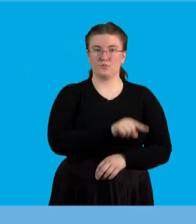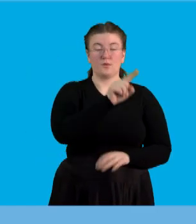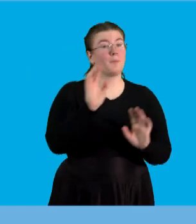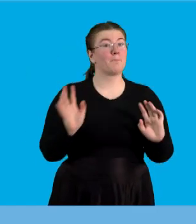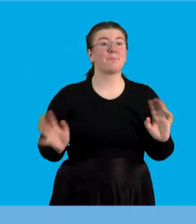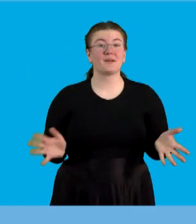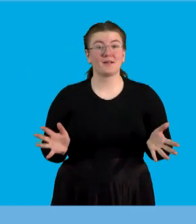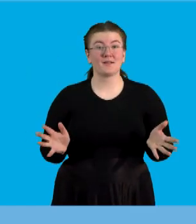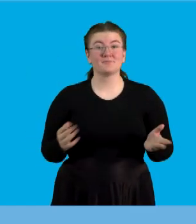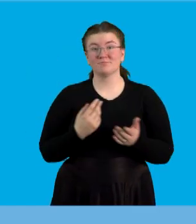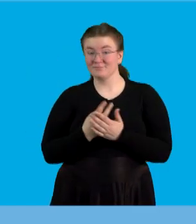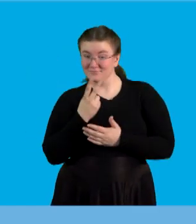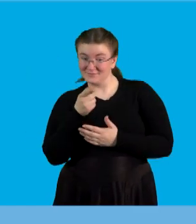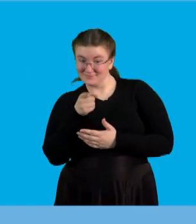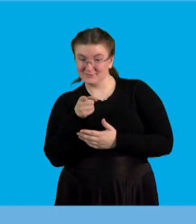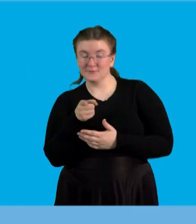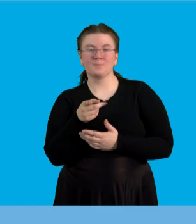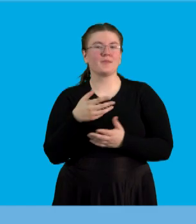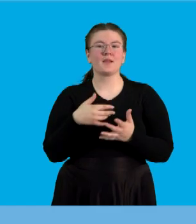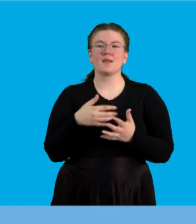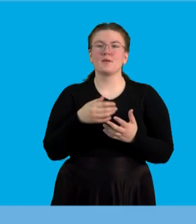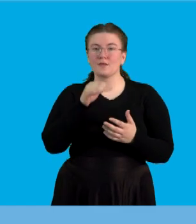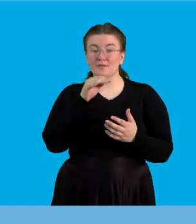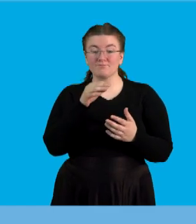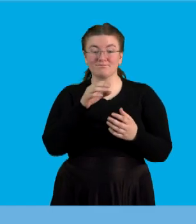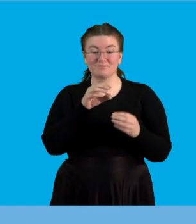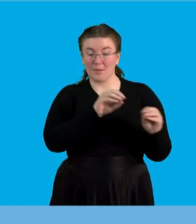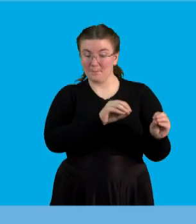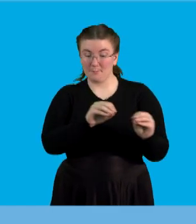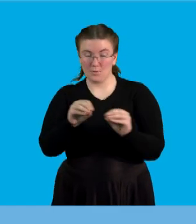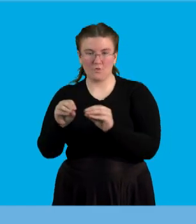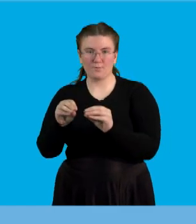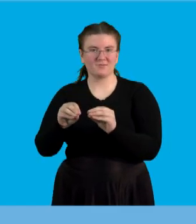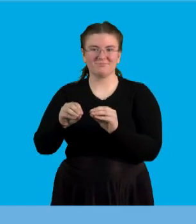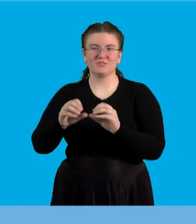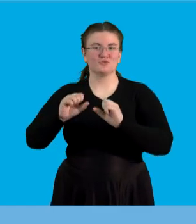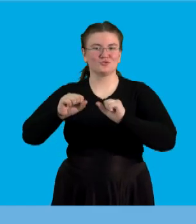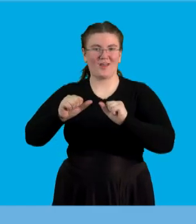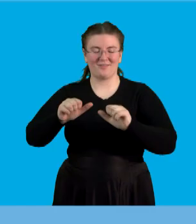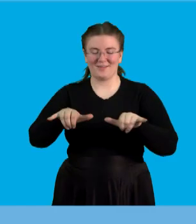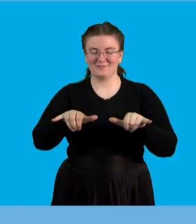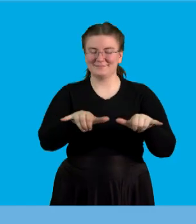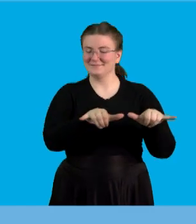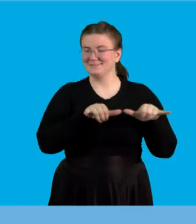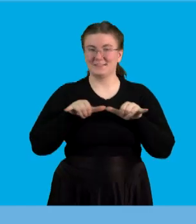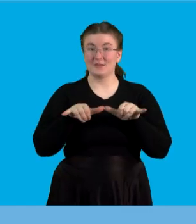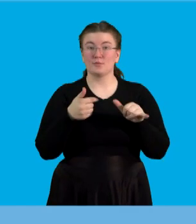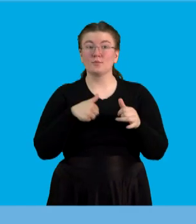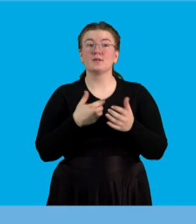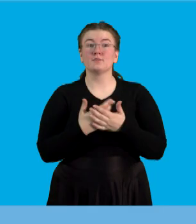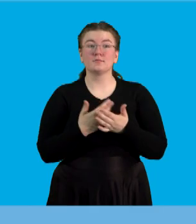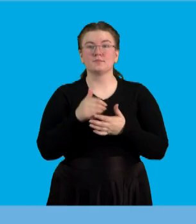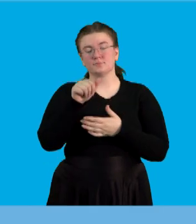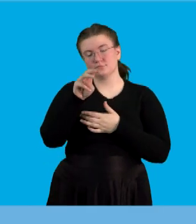we are saying that the current at any of these points, it is going to be the same. So if you take our ammeter and measure